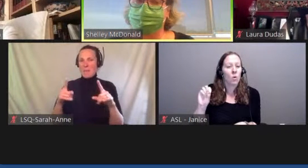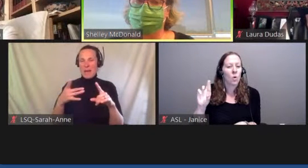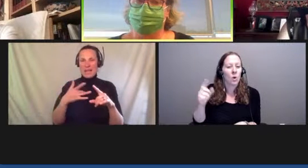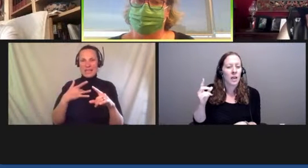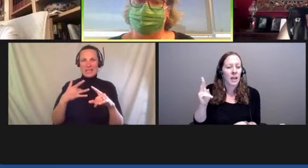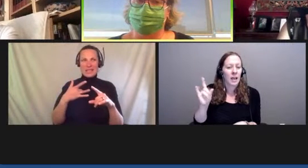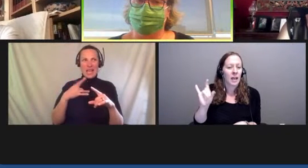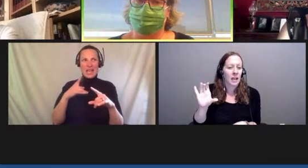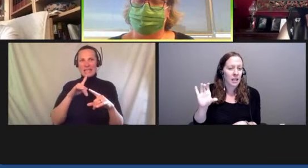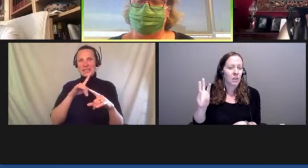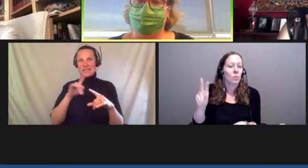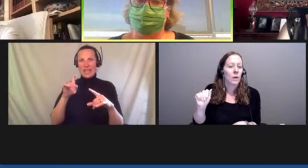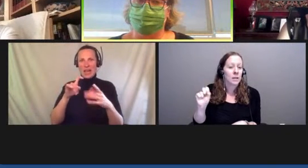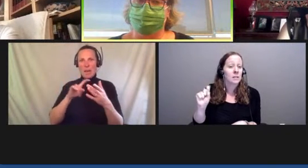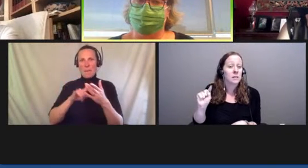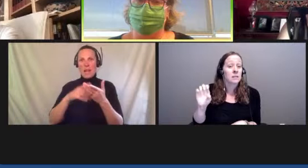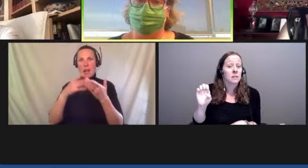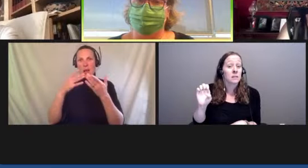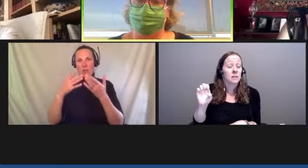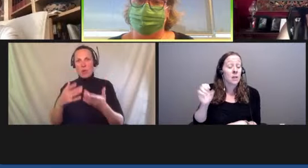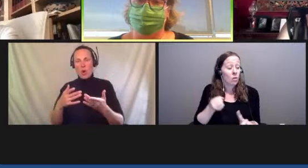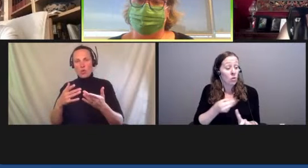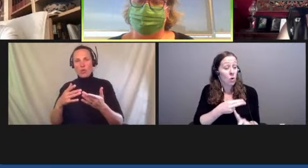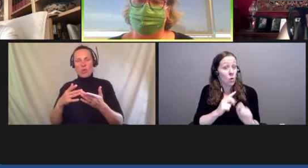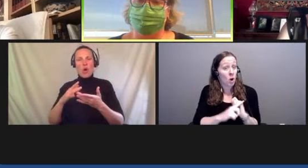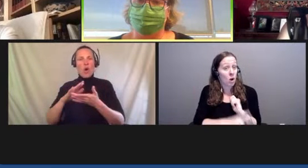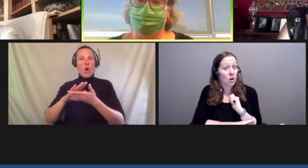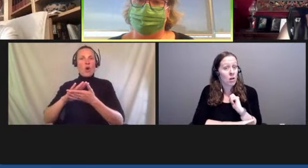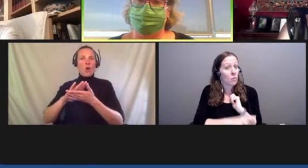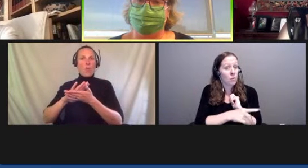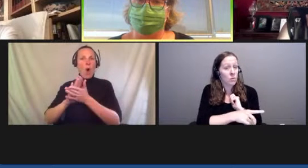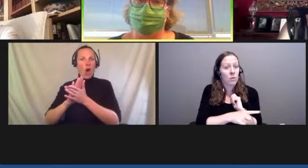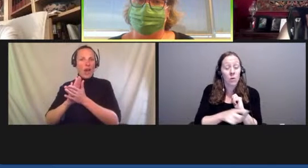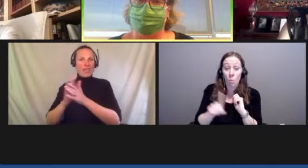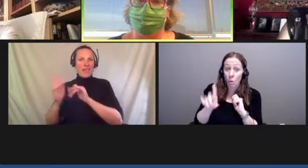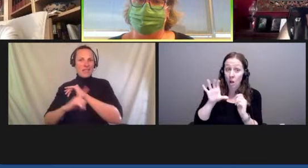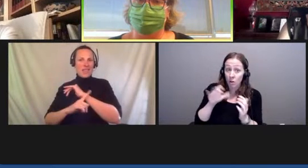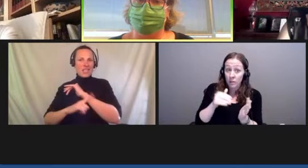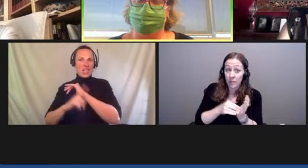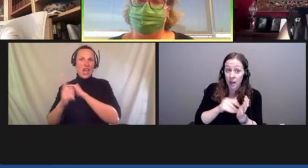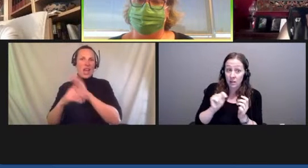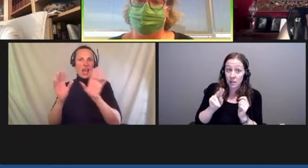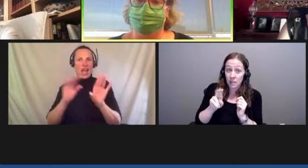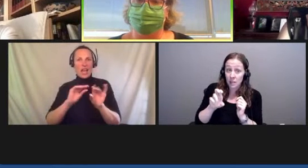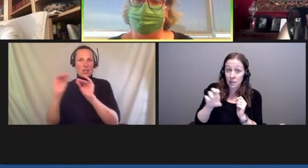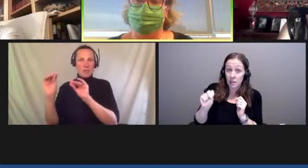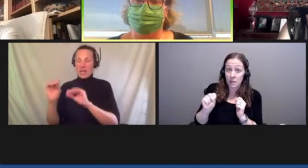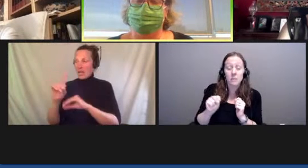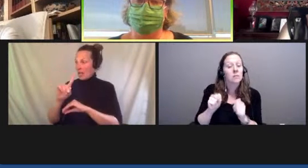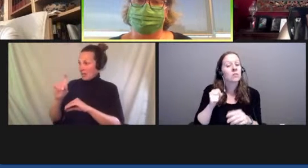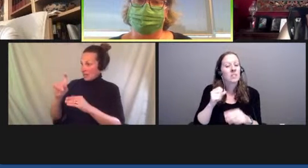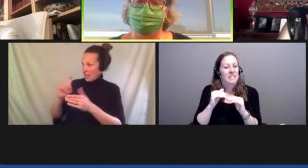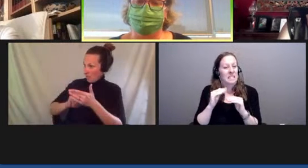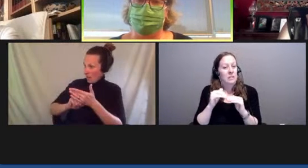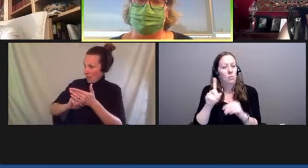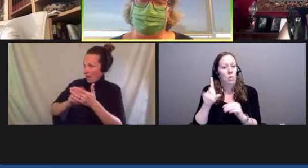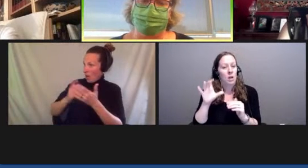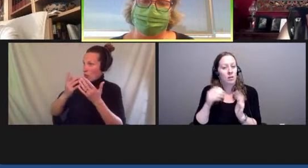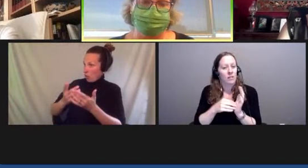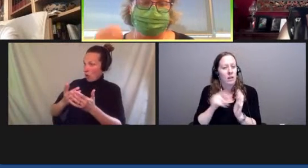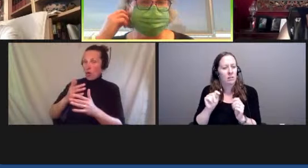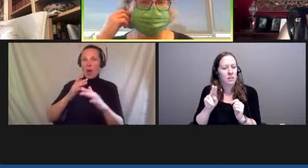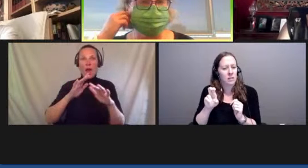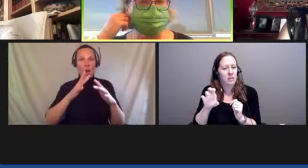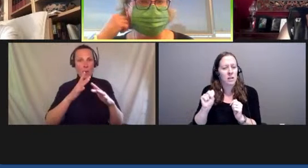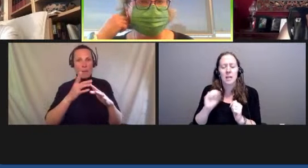was successfully diverted. Sorry, Shelley, so 100,000 tons? Just over 100,000 tons, Shelley. And what